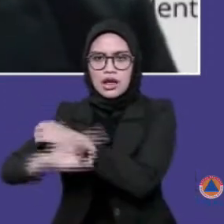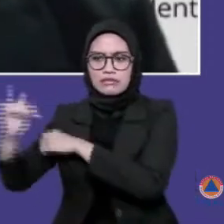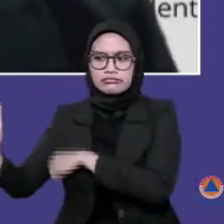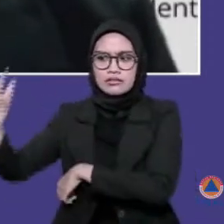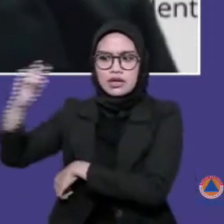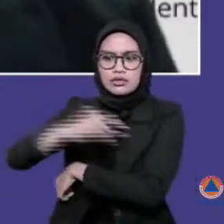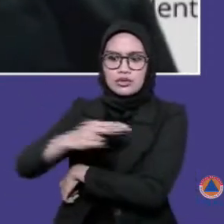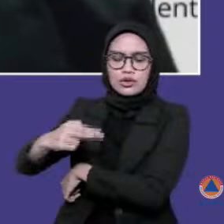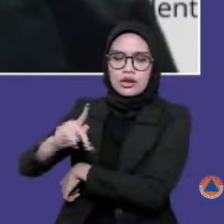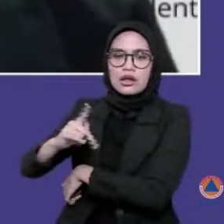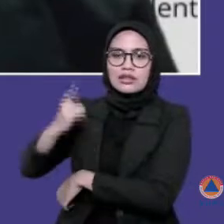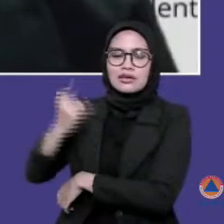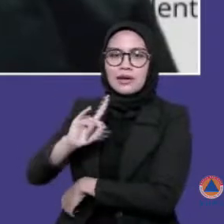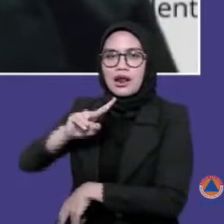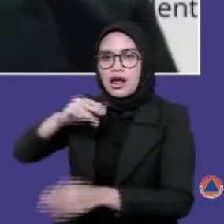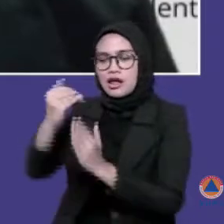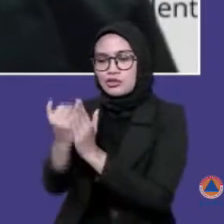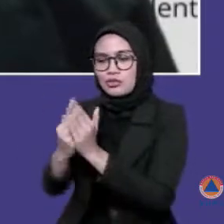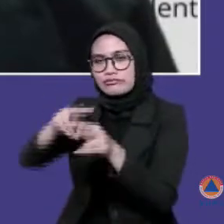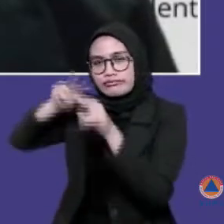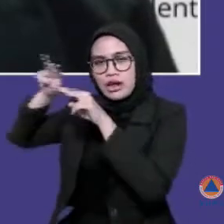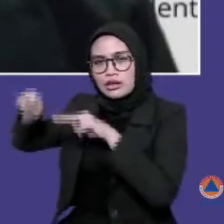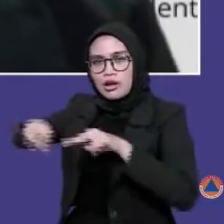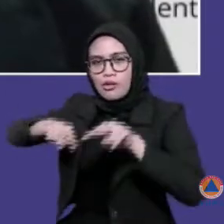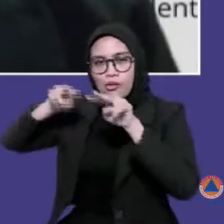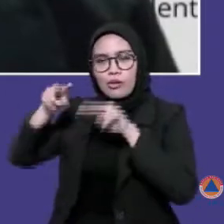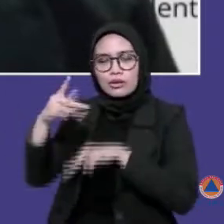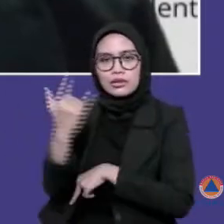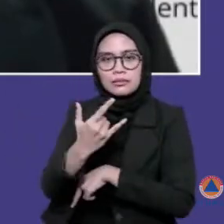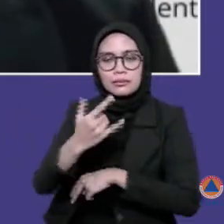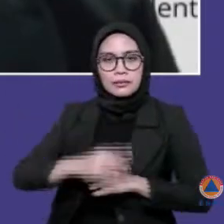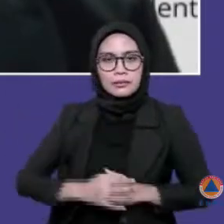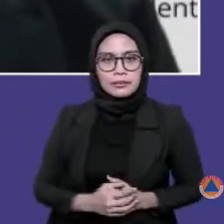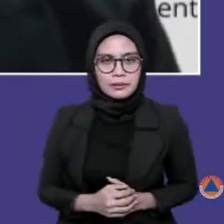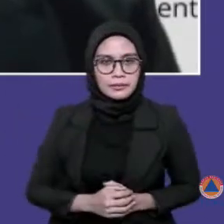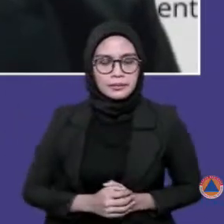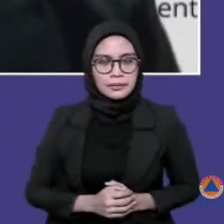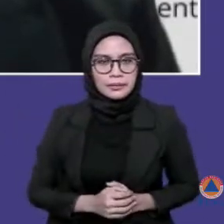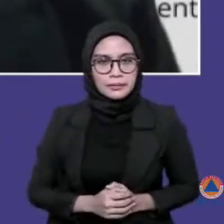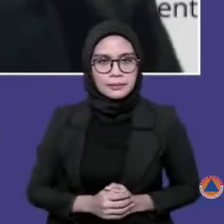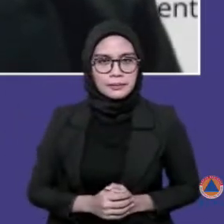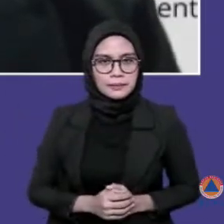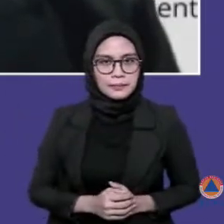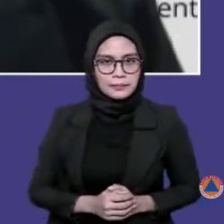adjust the policy when the evidence occur.